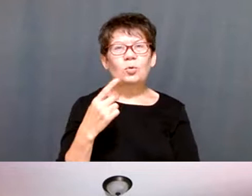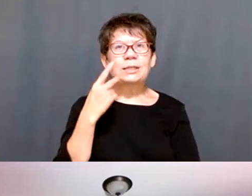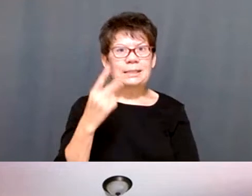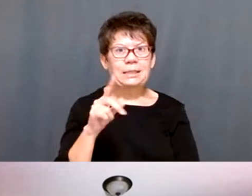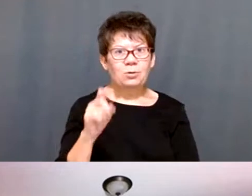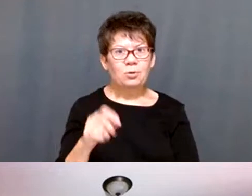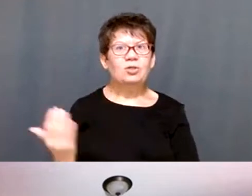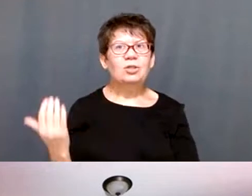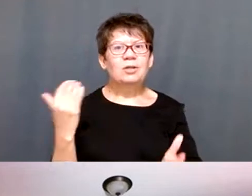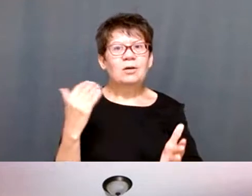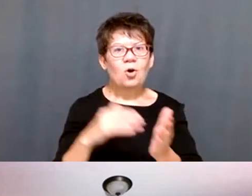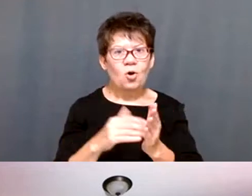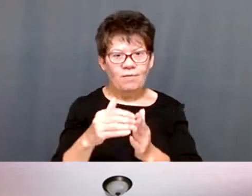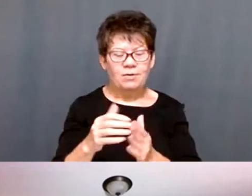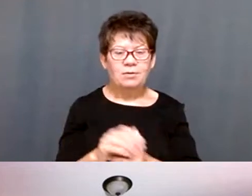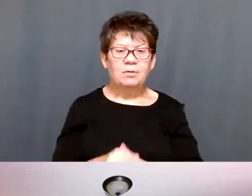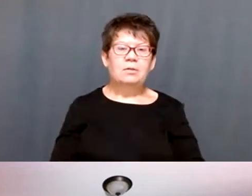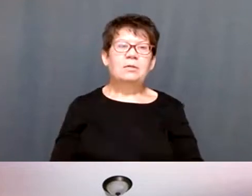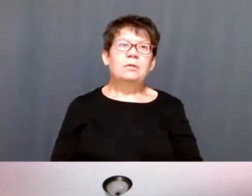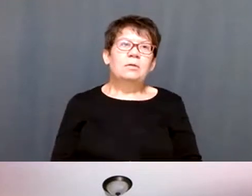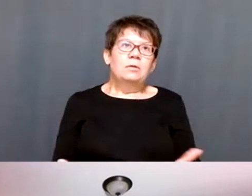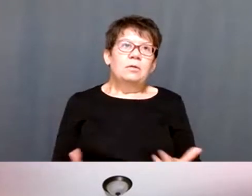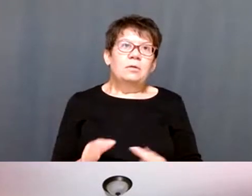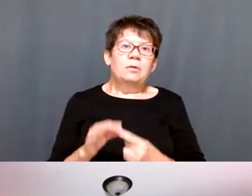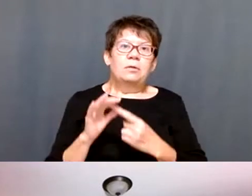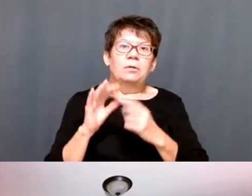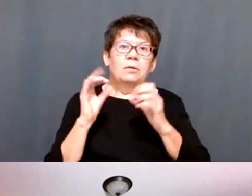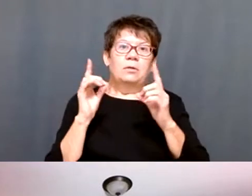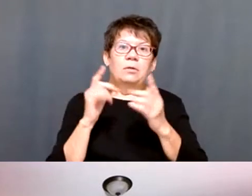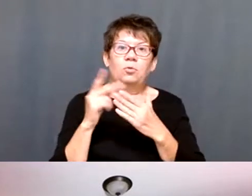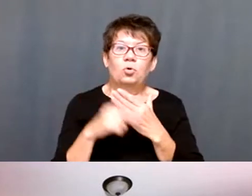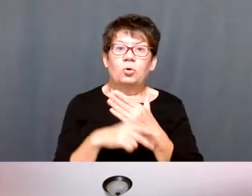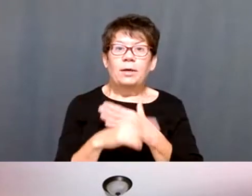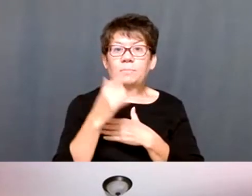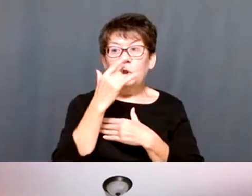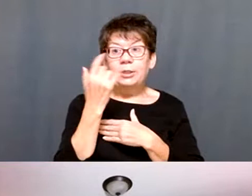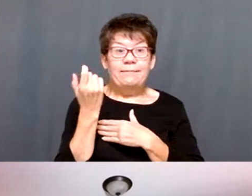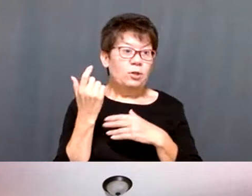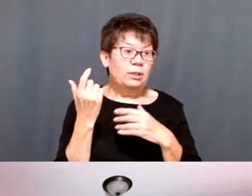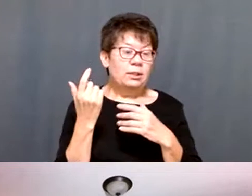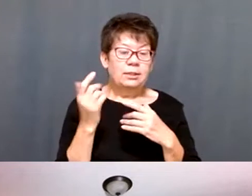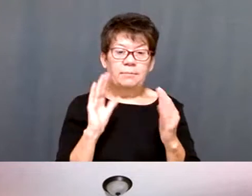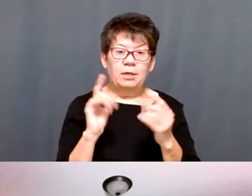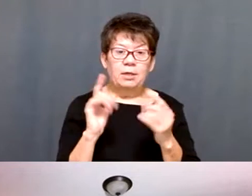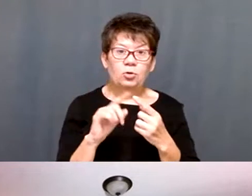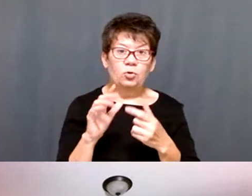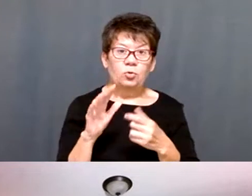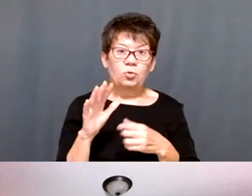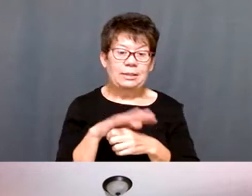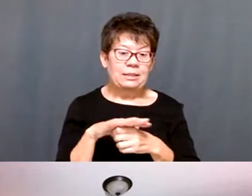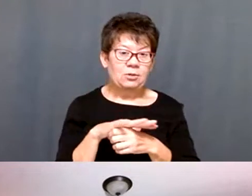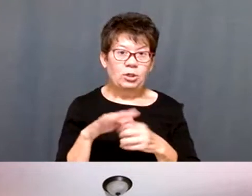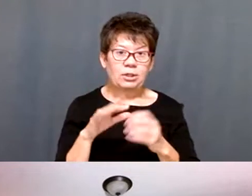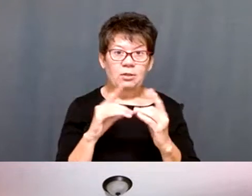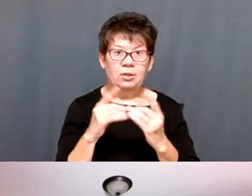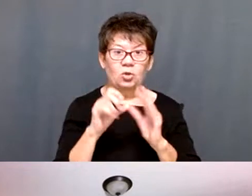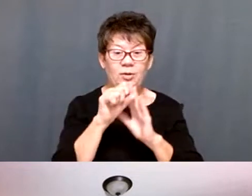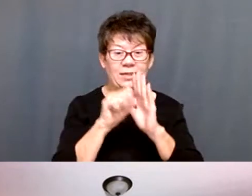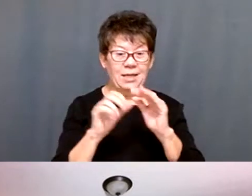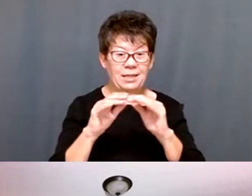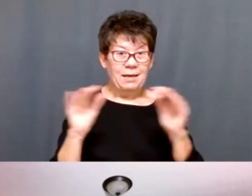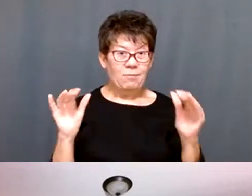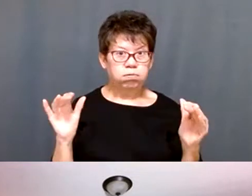and because special education programs look a little bit different from district to district, it's difficult to answer at the state level. If